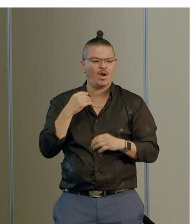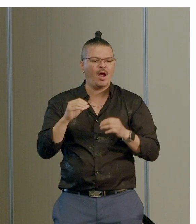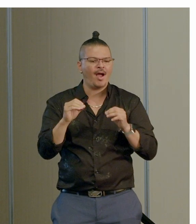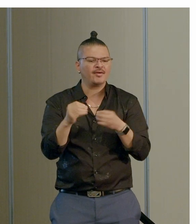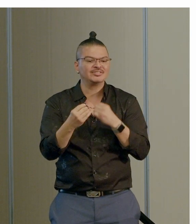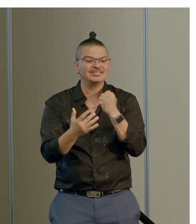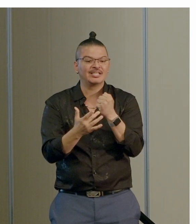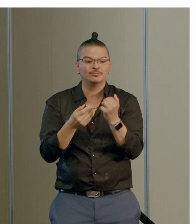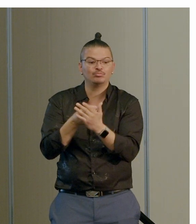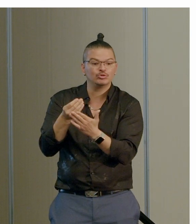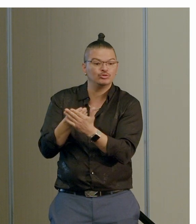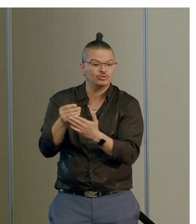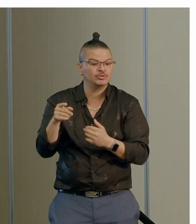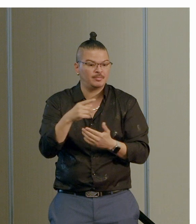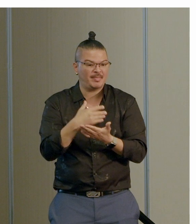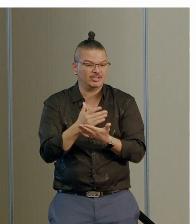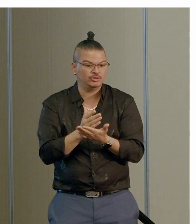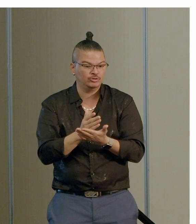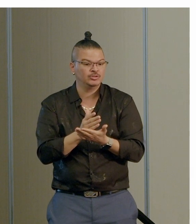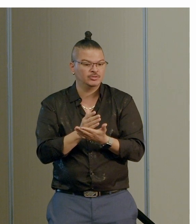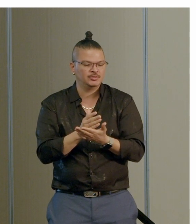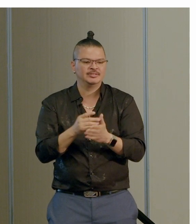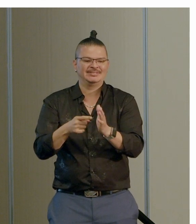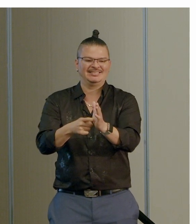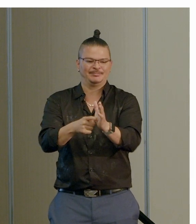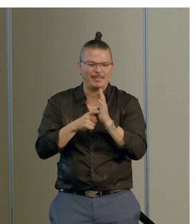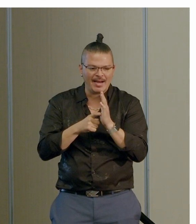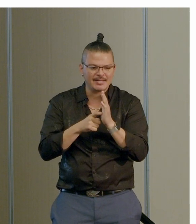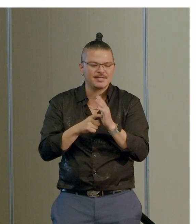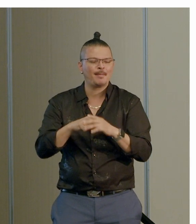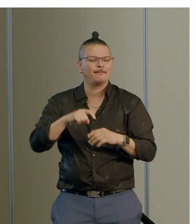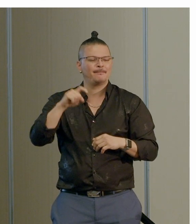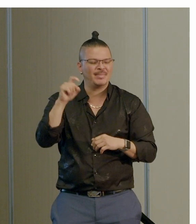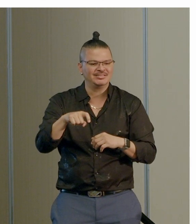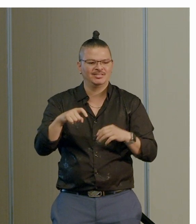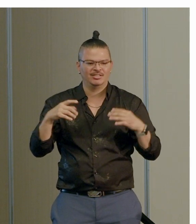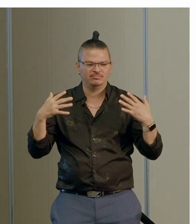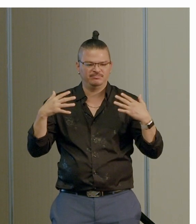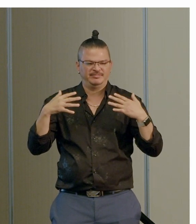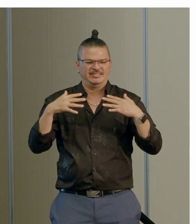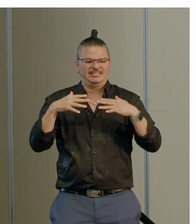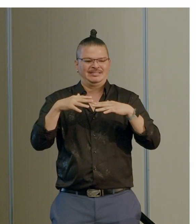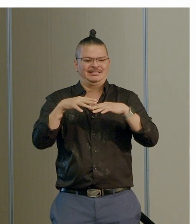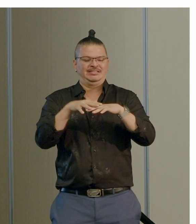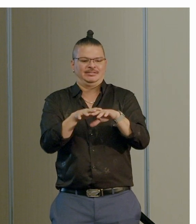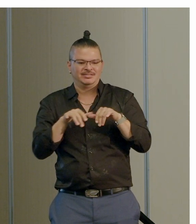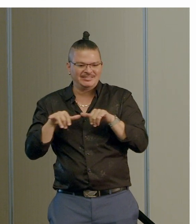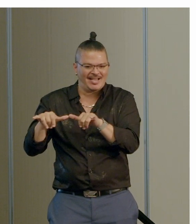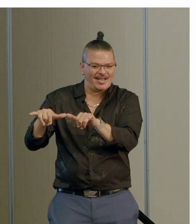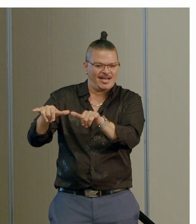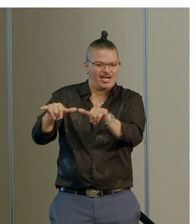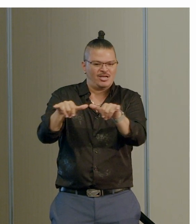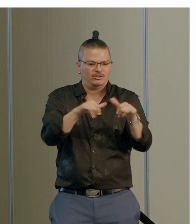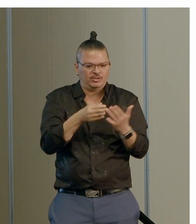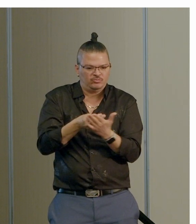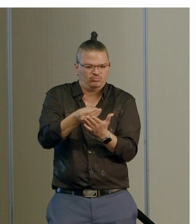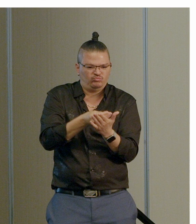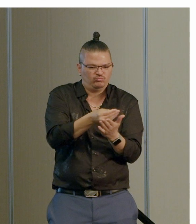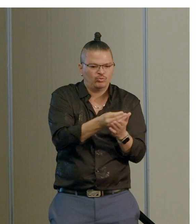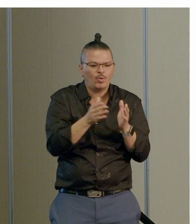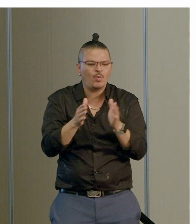that we should do this in a more consolidated, standardized way, because there's no